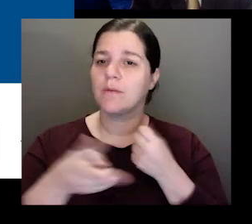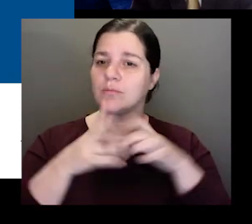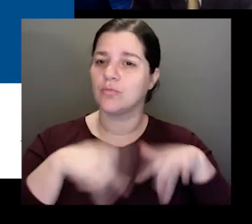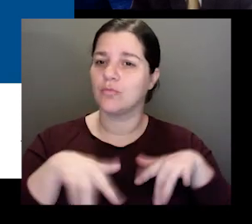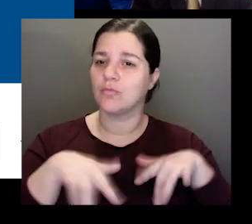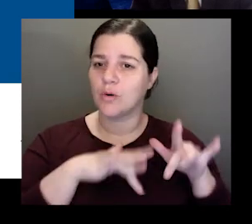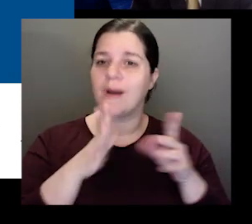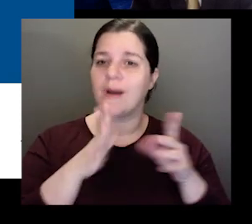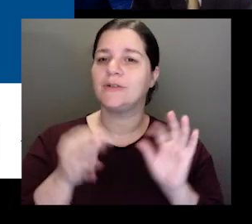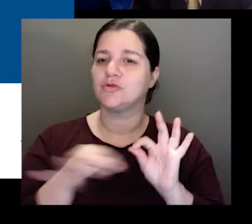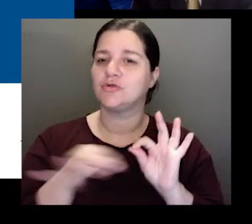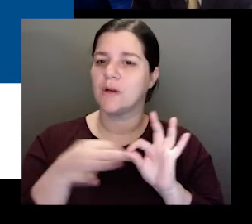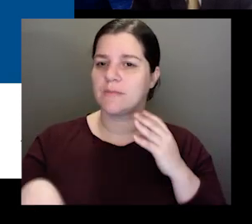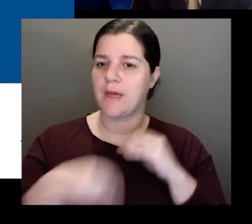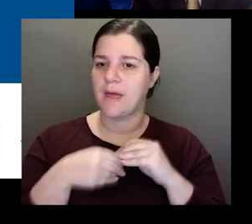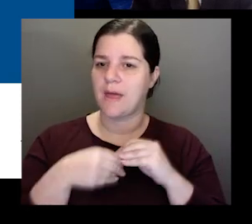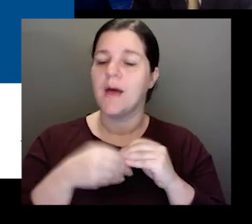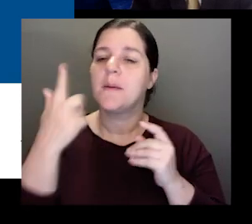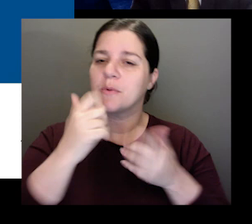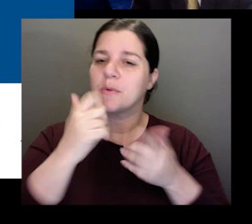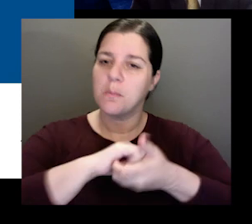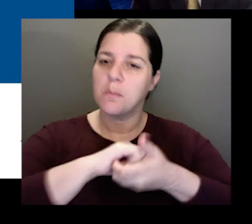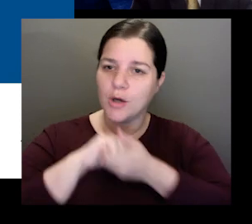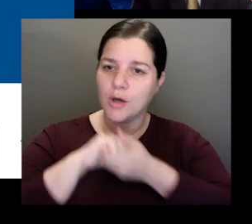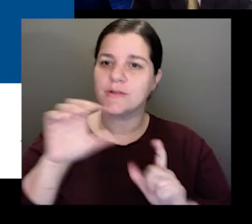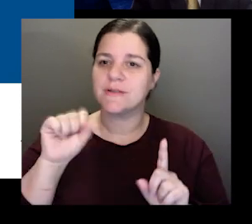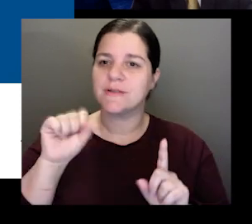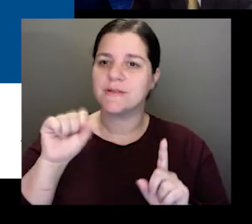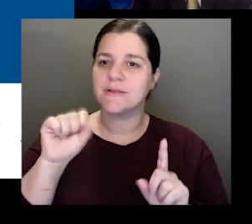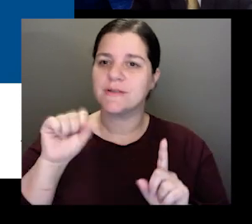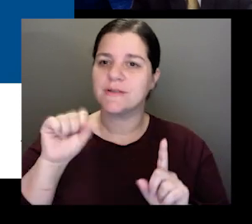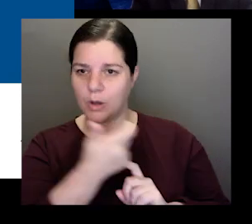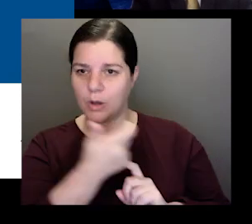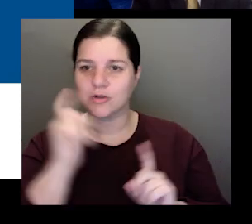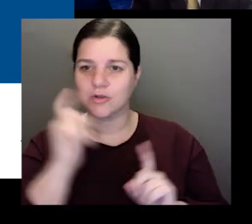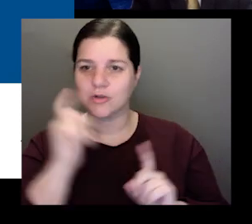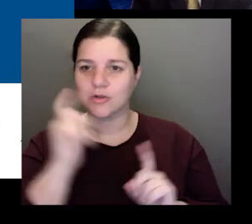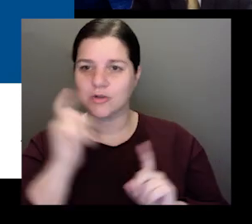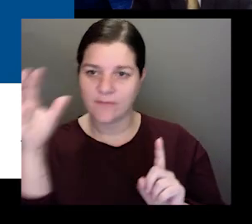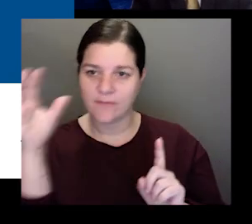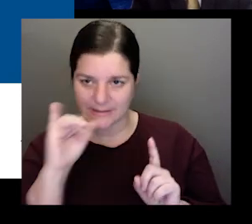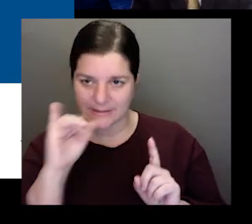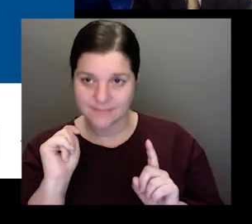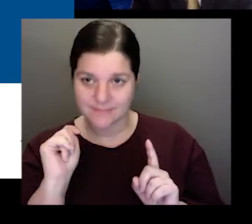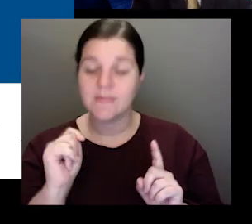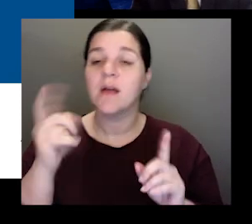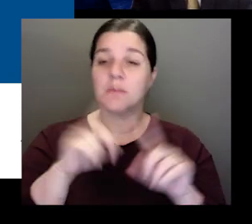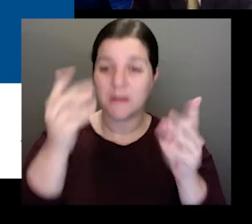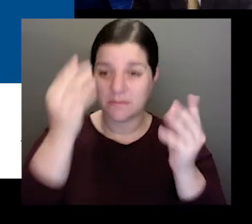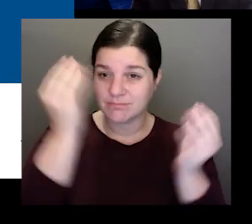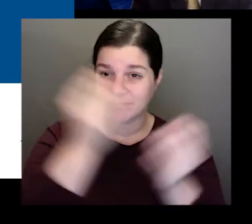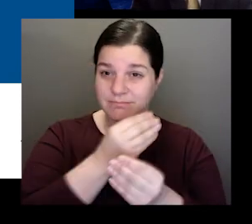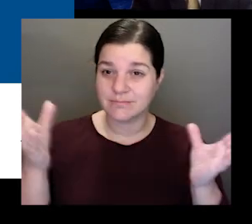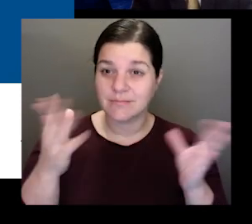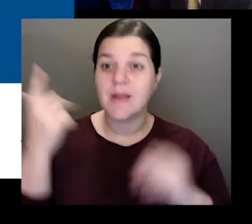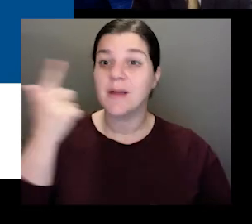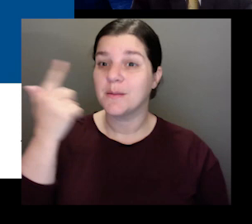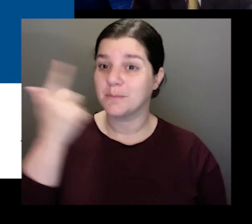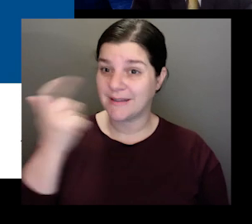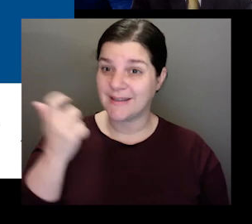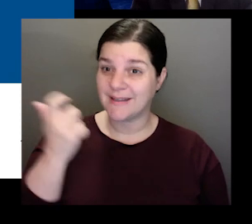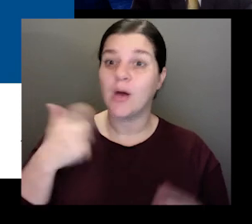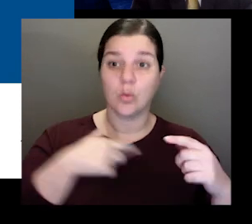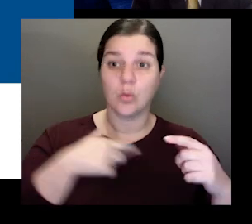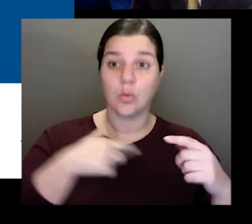transcribed so that our partners and stakeholders can catch it later if they've missed it. With that being said, keep in mind, because it is being